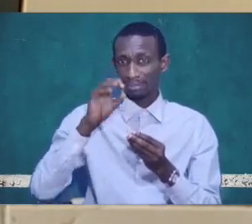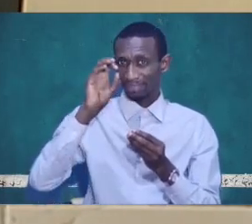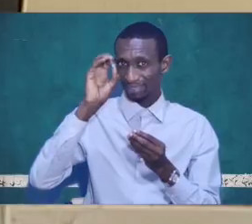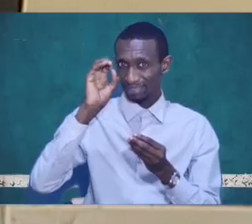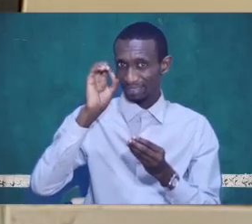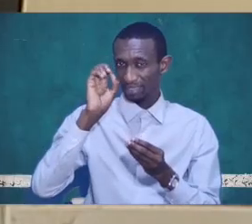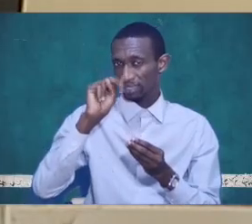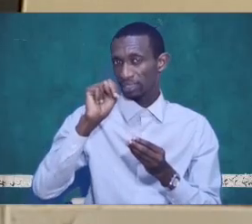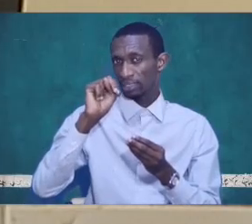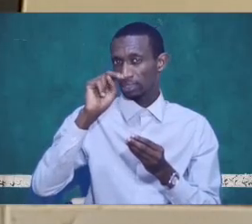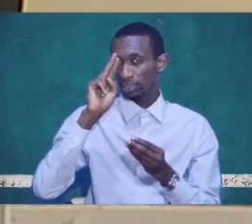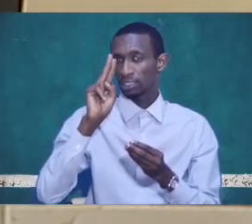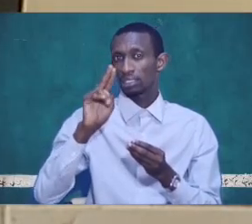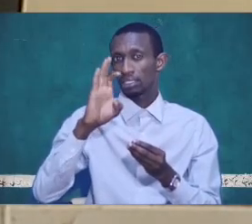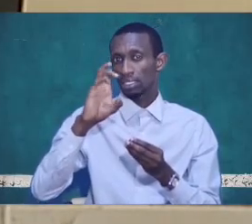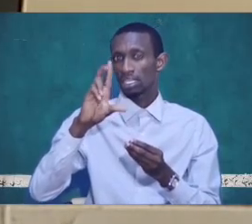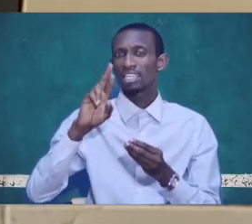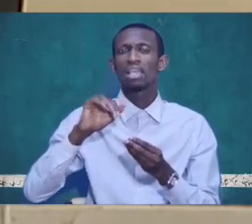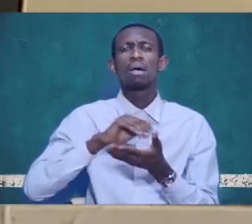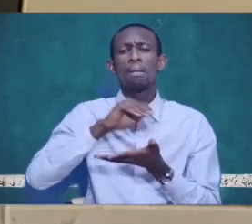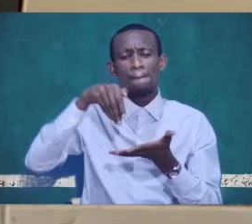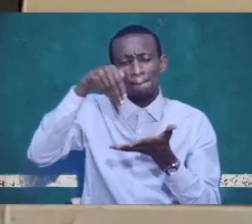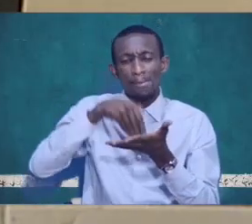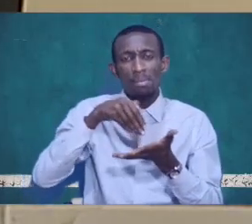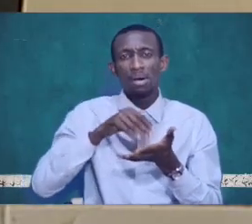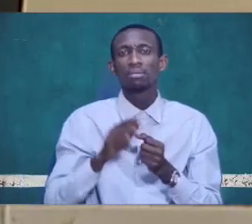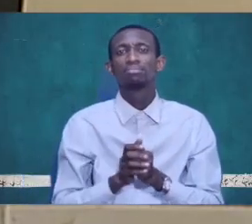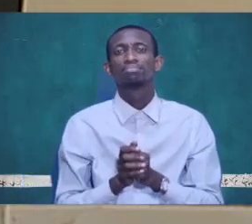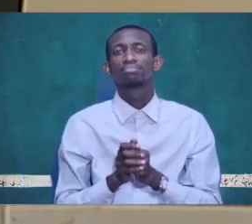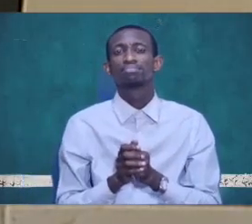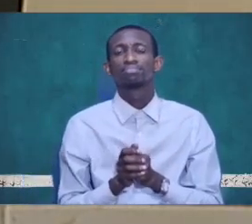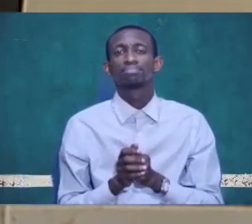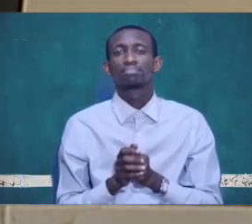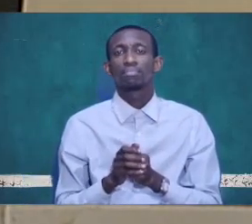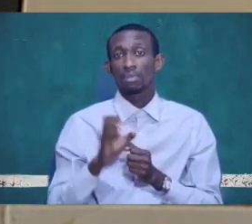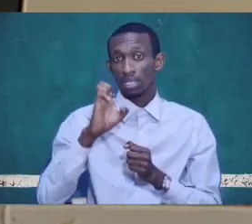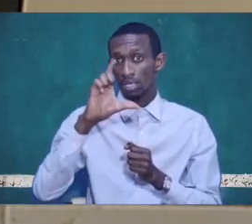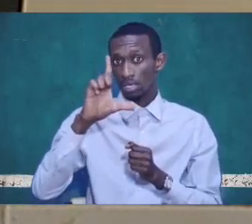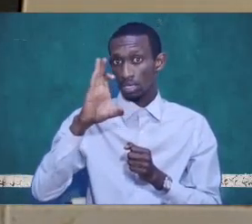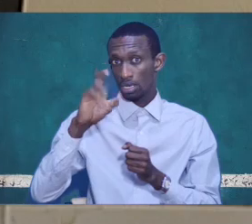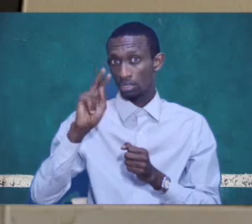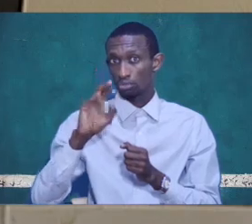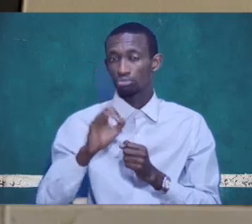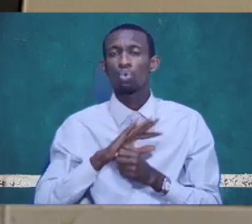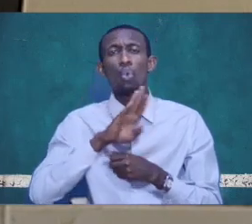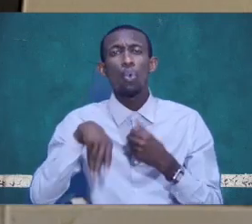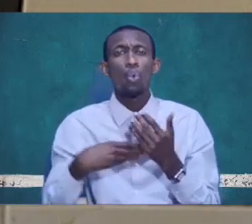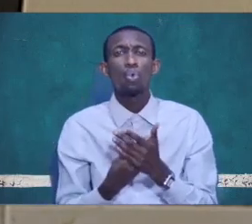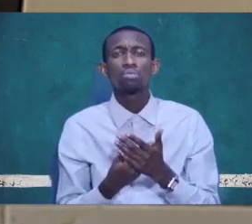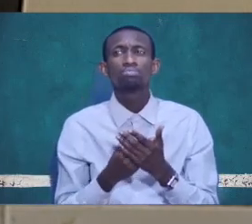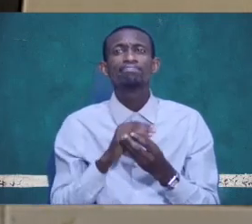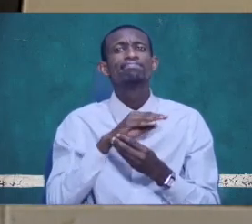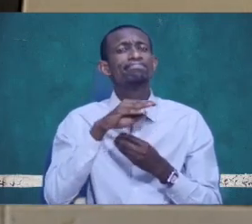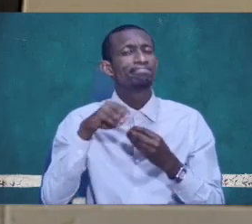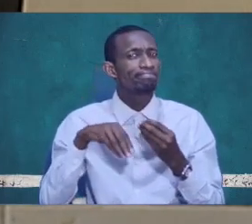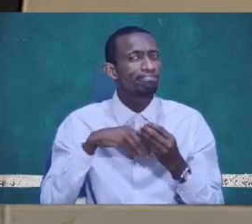the nucleus. But do you think that all those electrons are located at